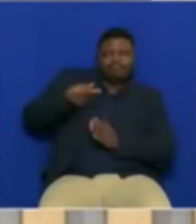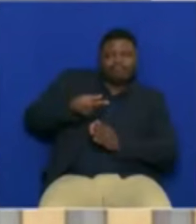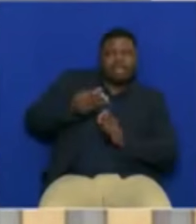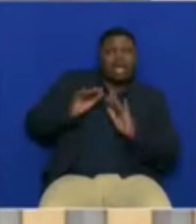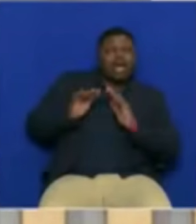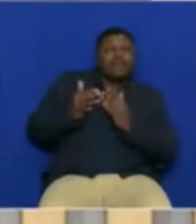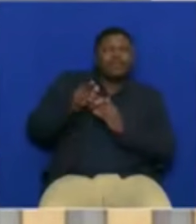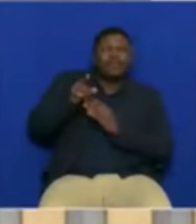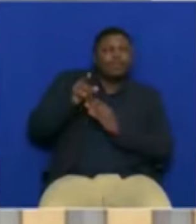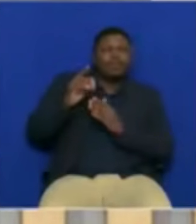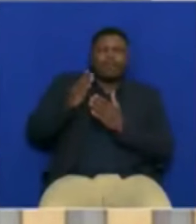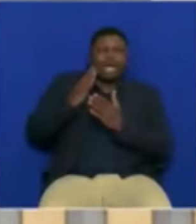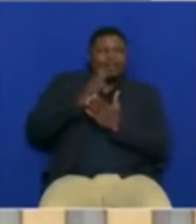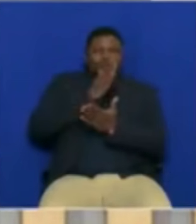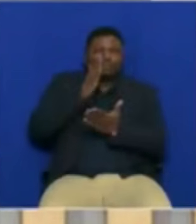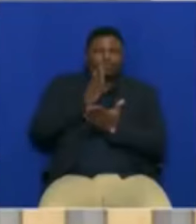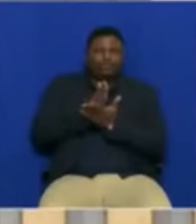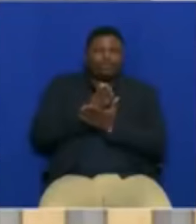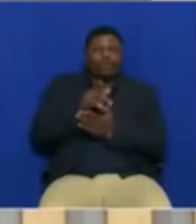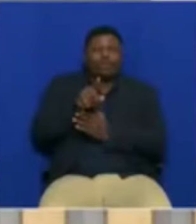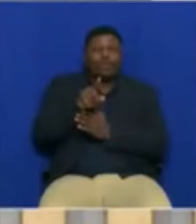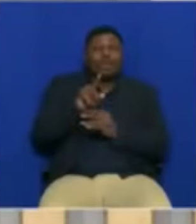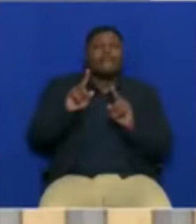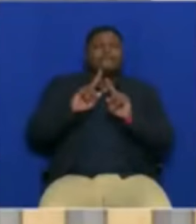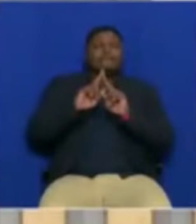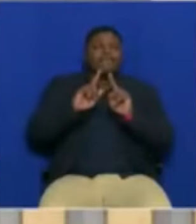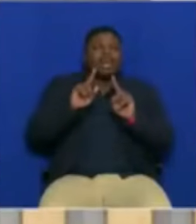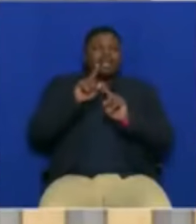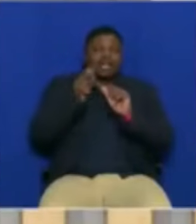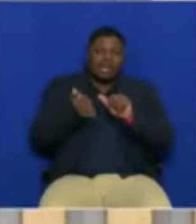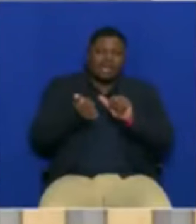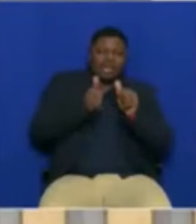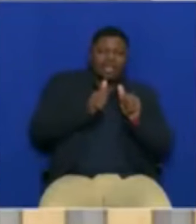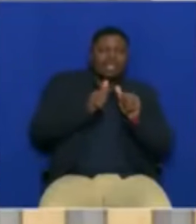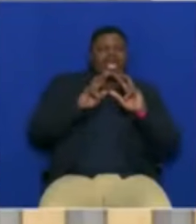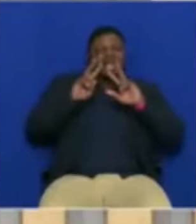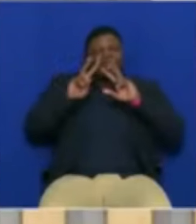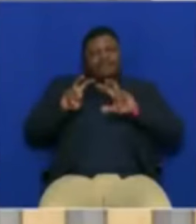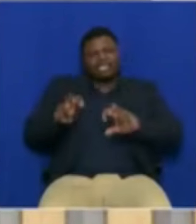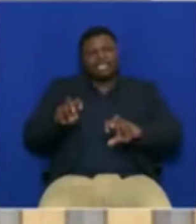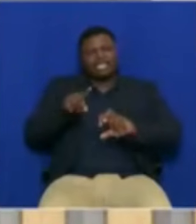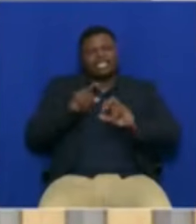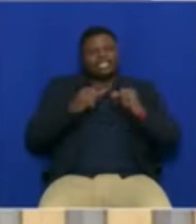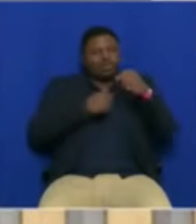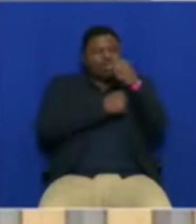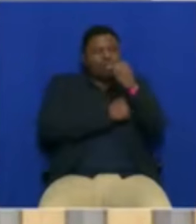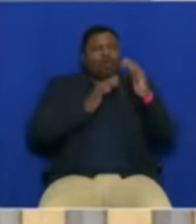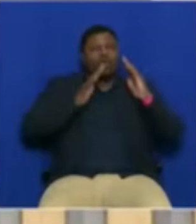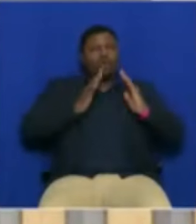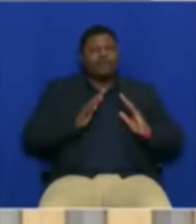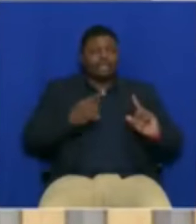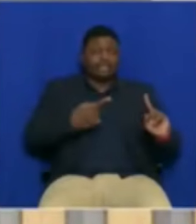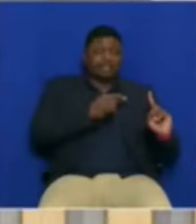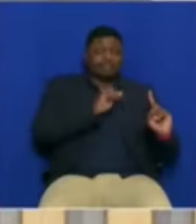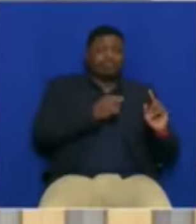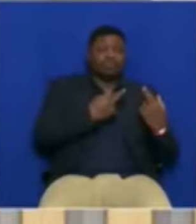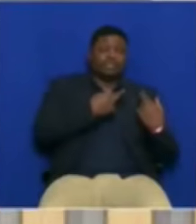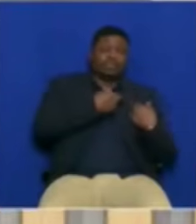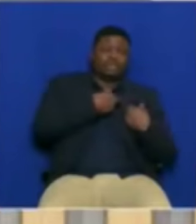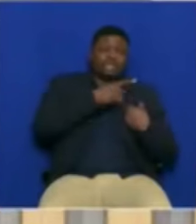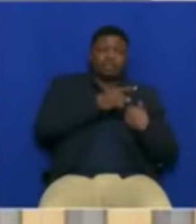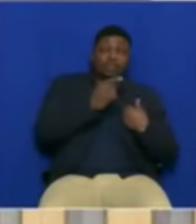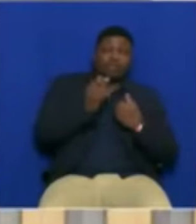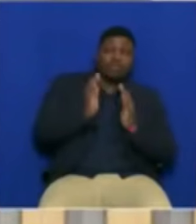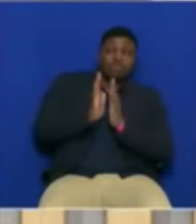those dockets were requested by another investigating officer who was tasked to get hold of the dockets. So he would have